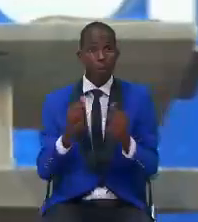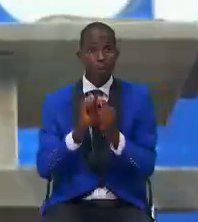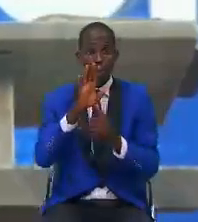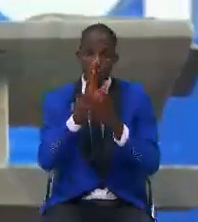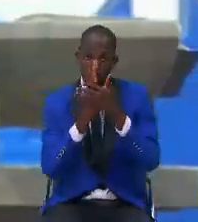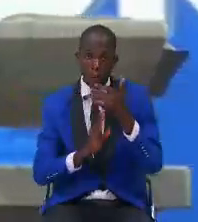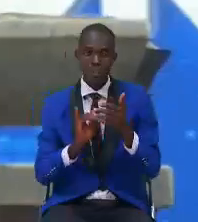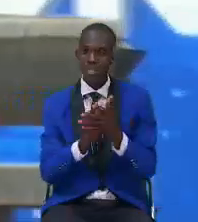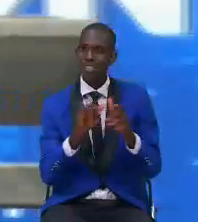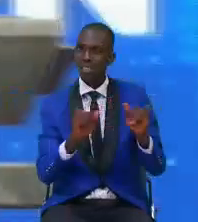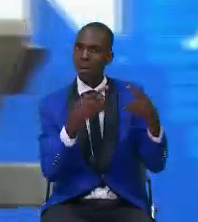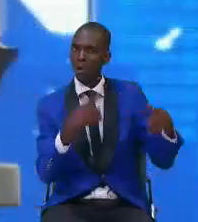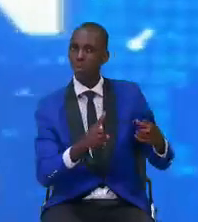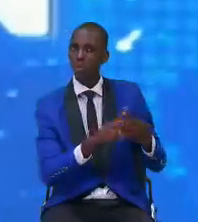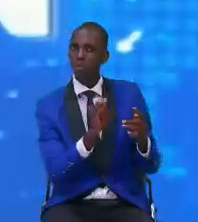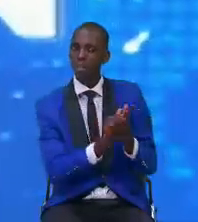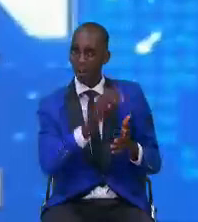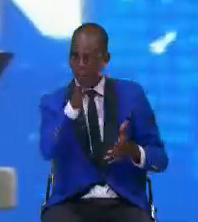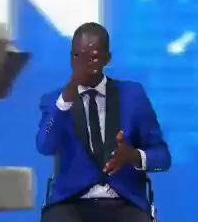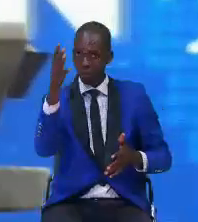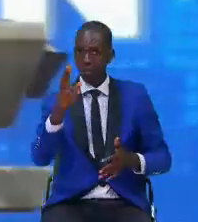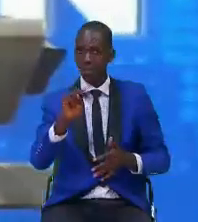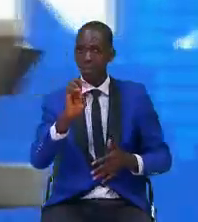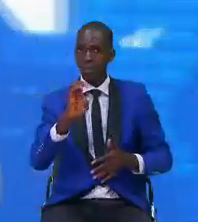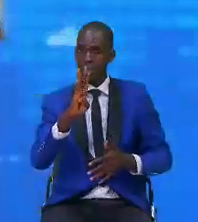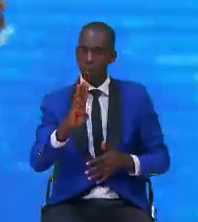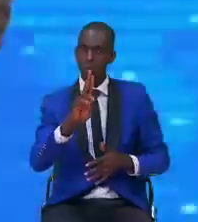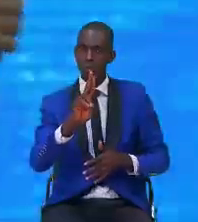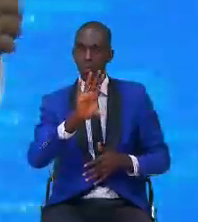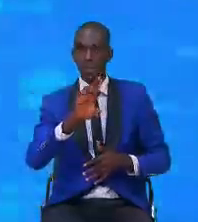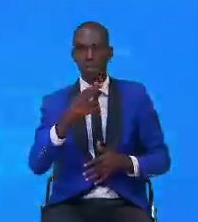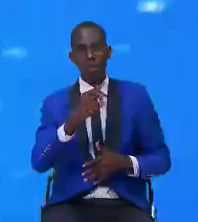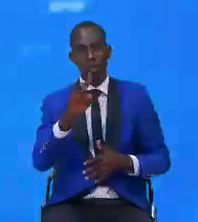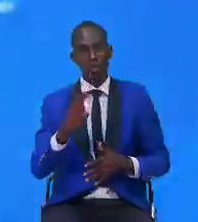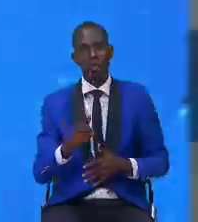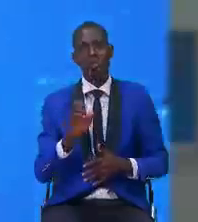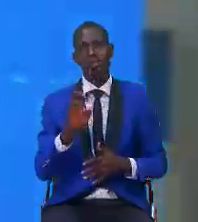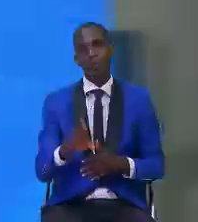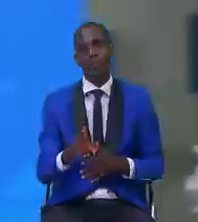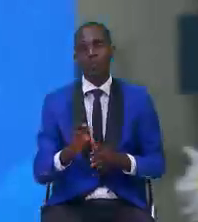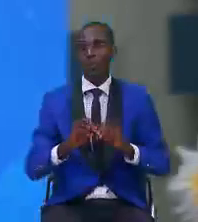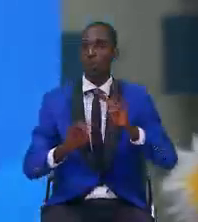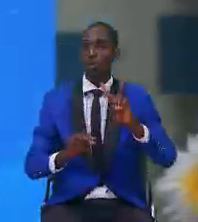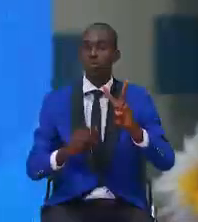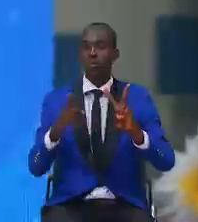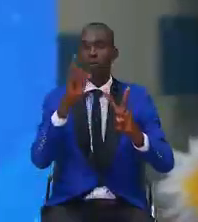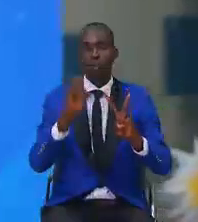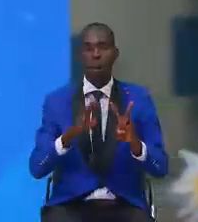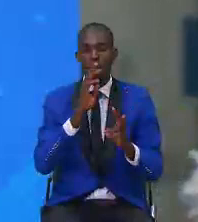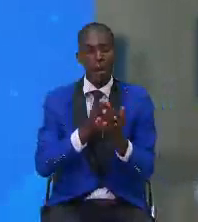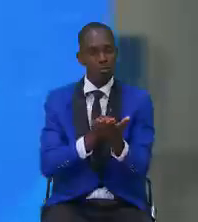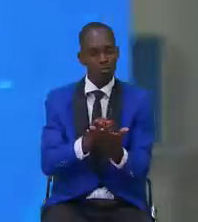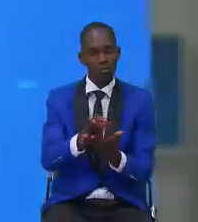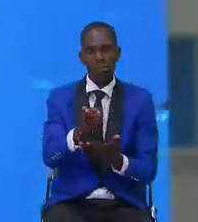happened to Nebuchadnezzar. And things changed in his life. Number two, honesty. He was honest. He